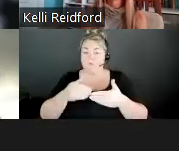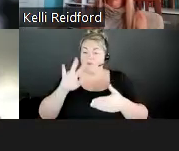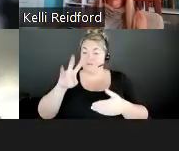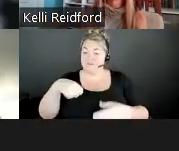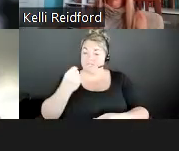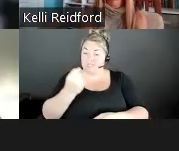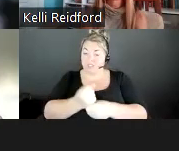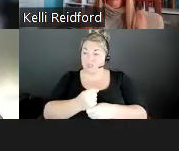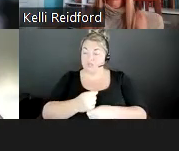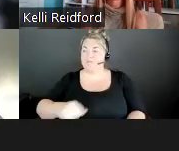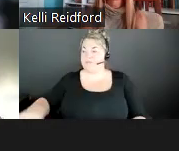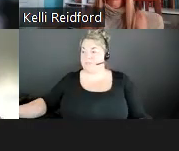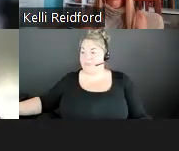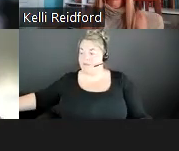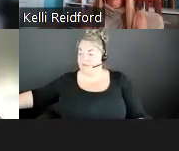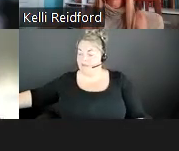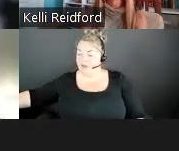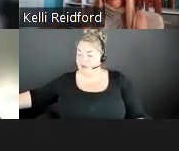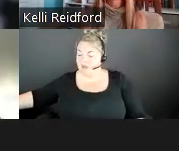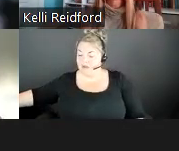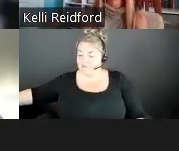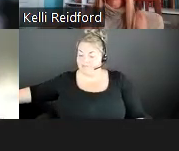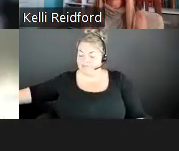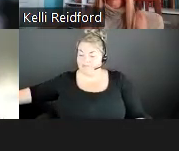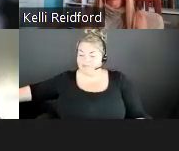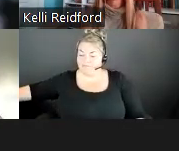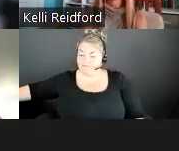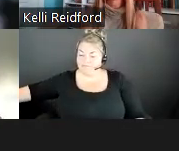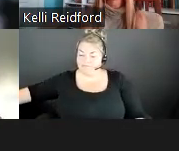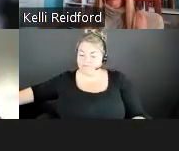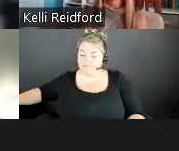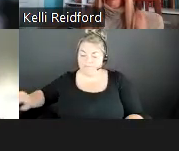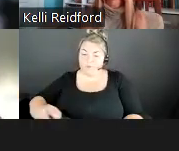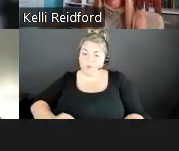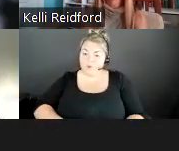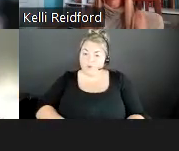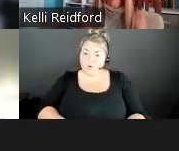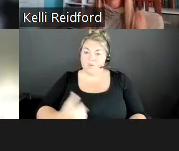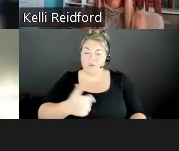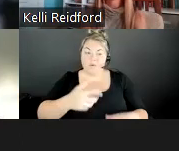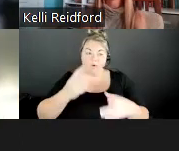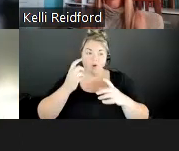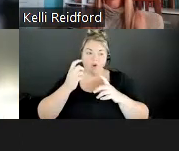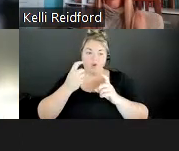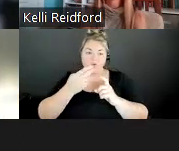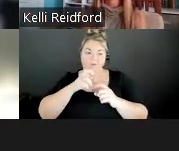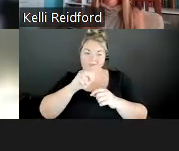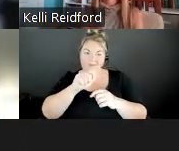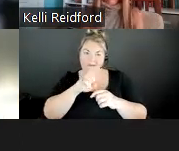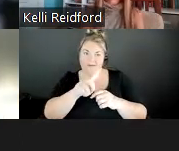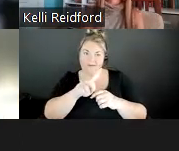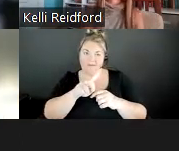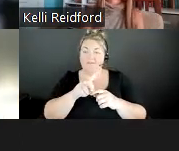years. We were granted LIHTC funding. That was